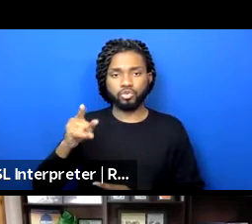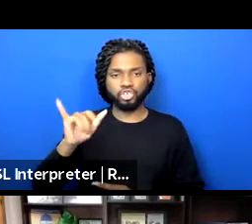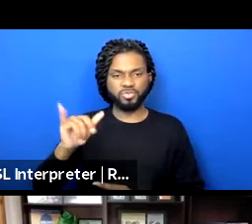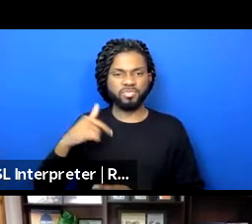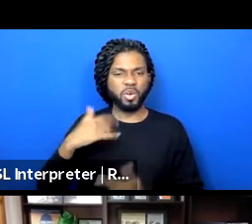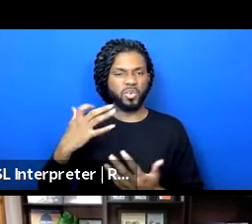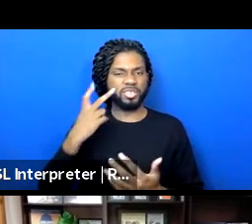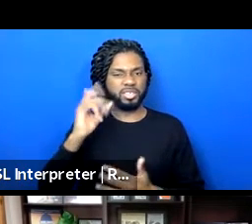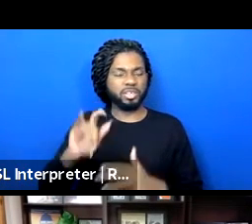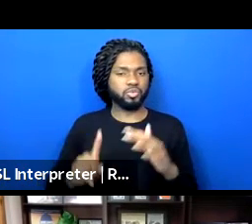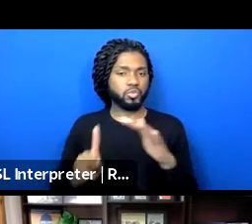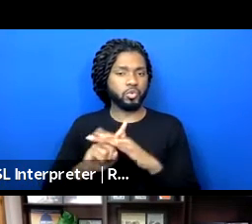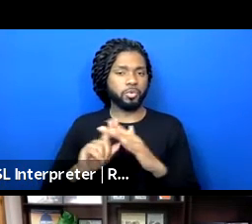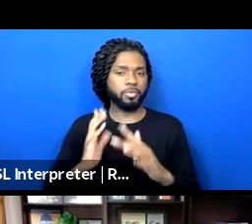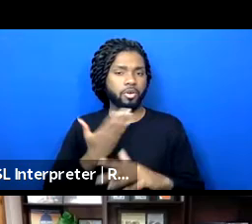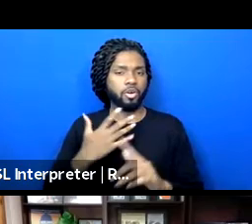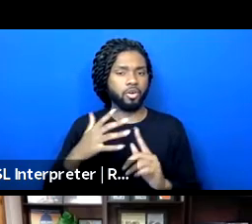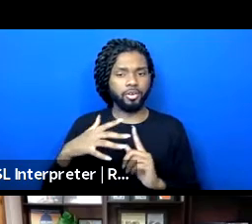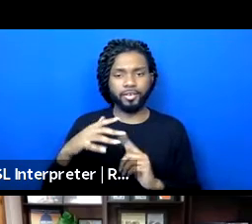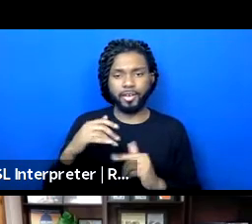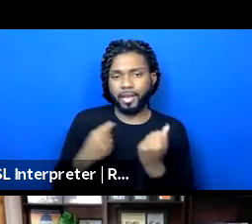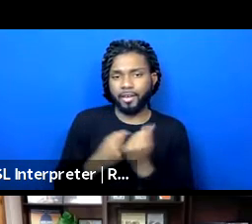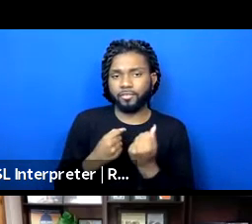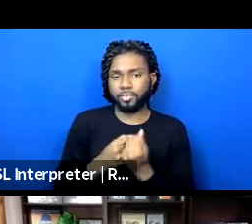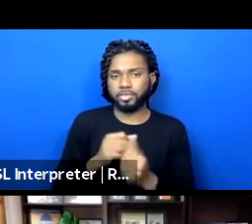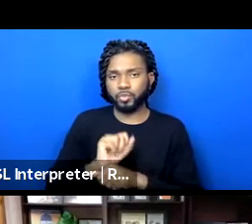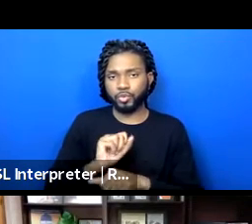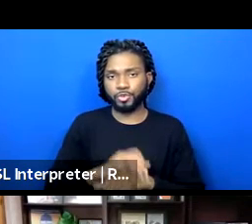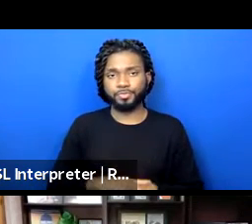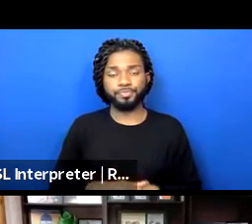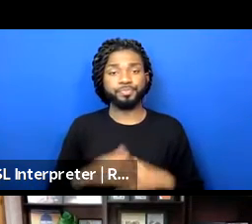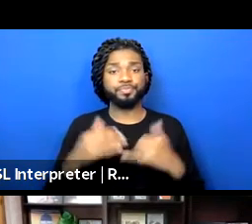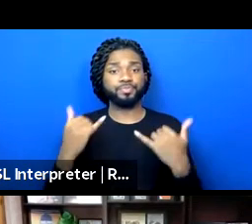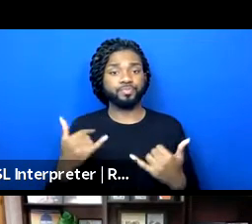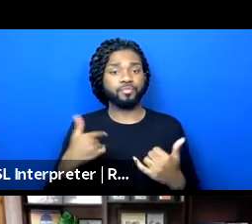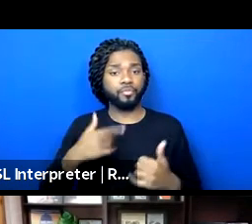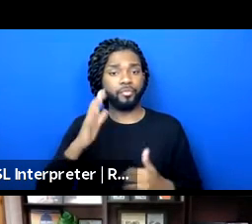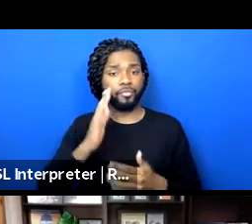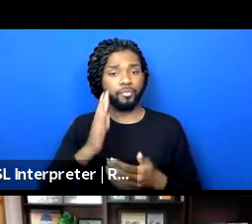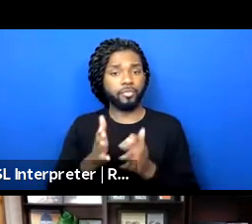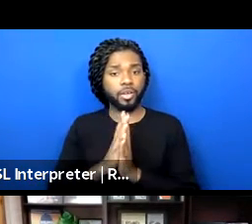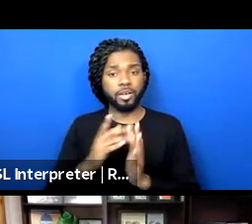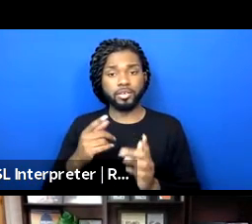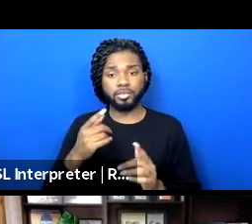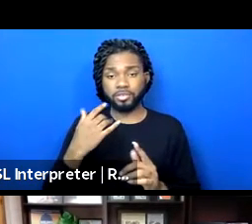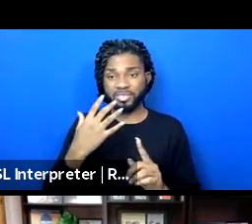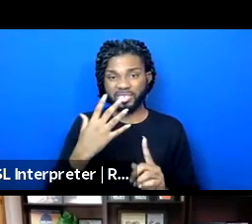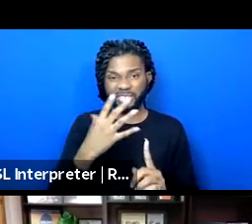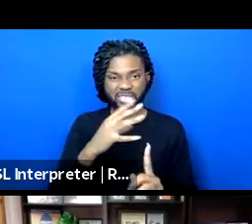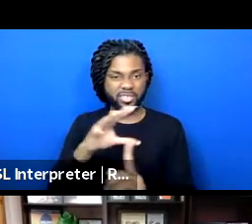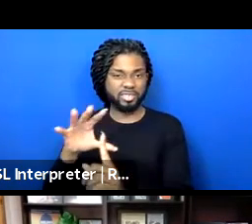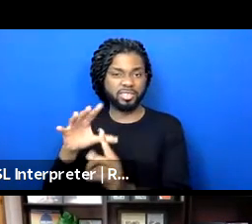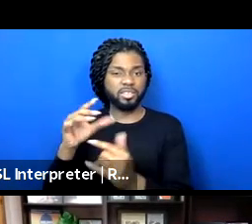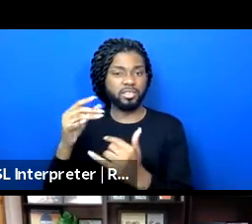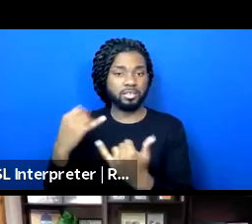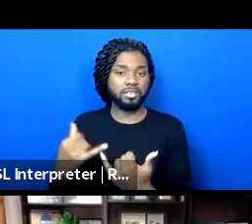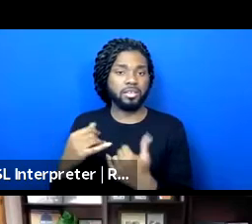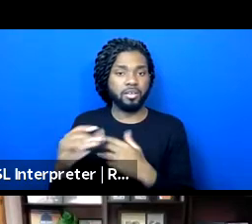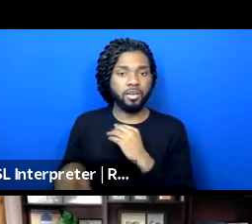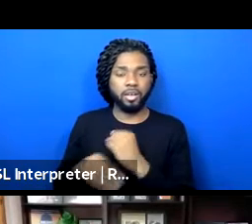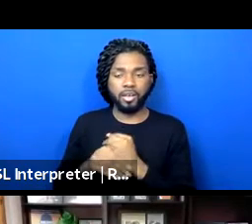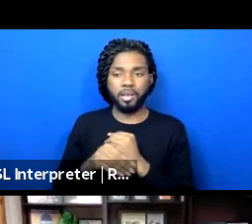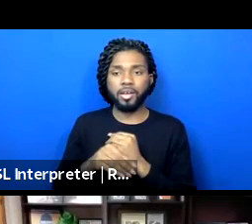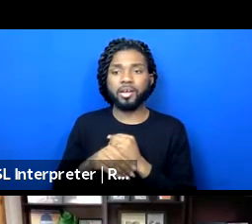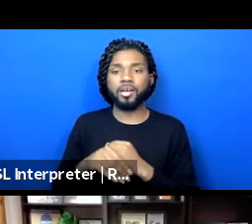advocacy work. So I'm going to ask the spotlight now to be shared with